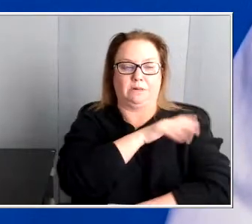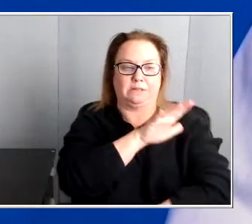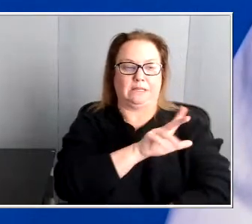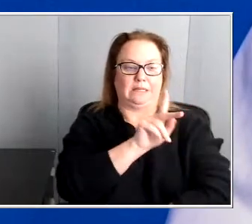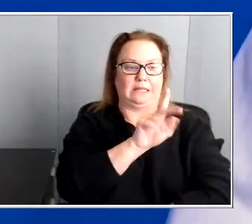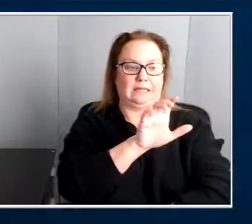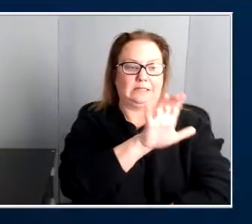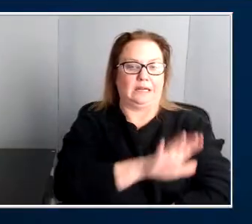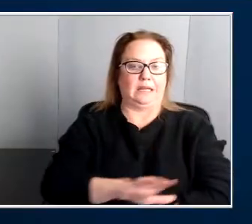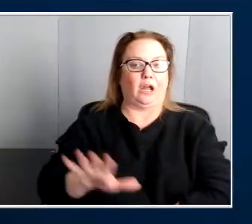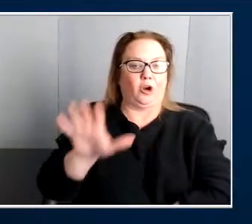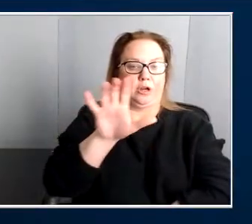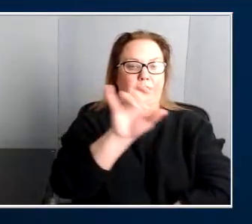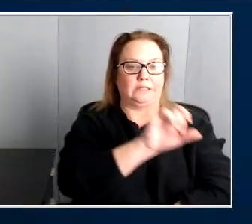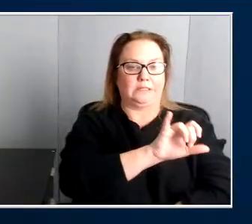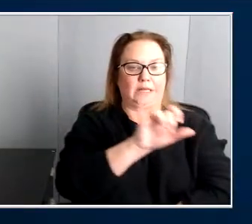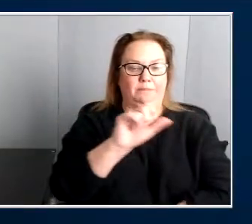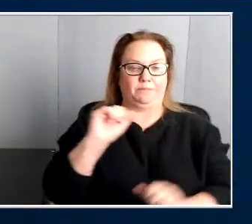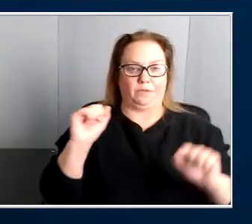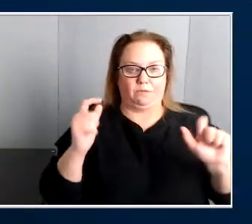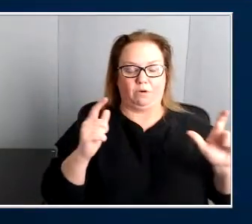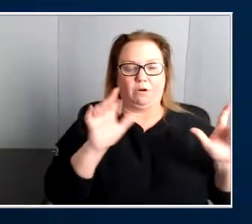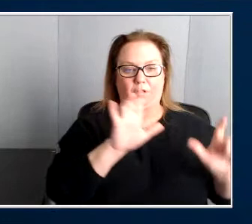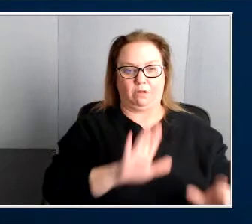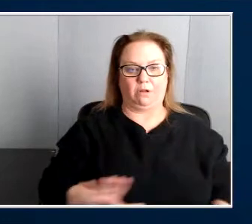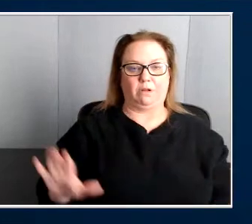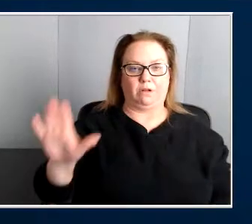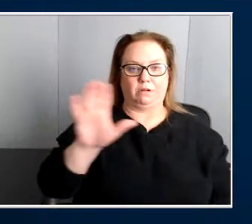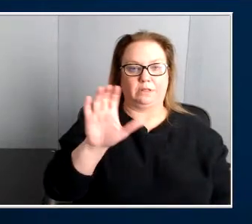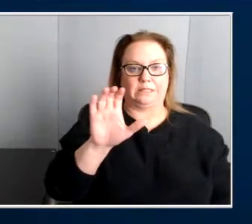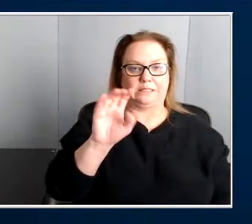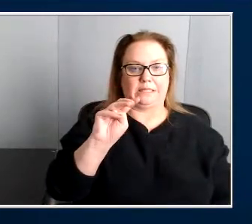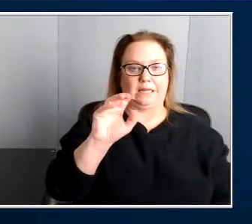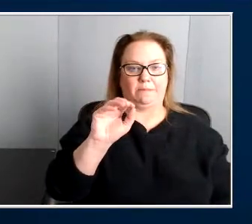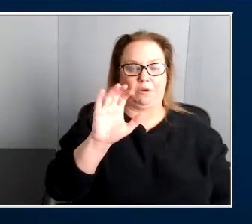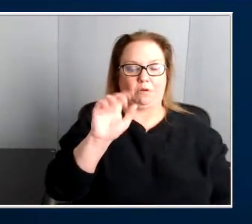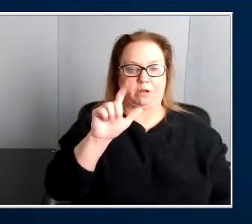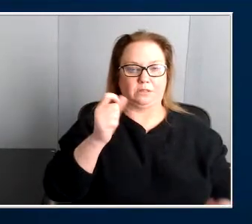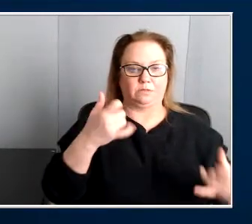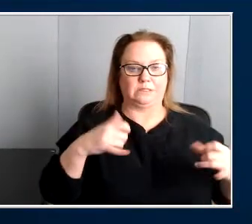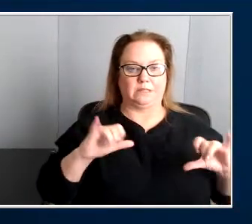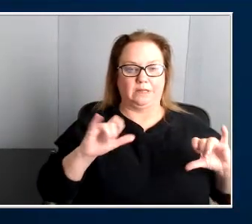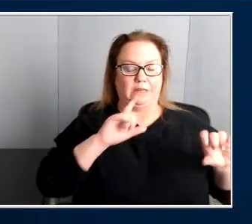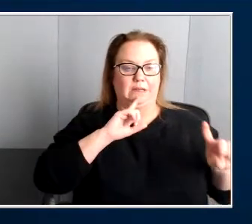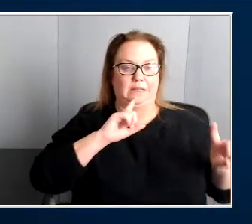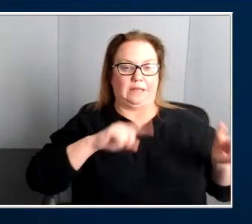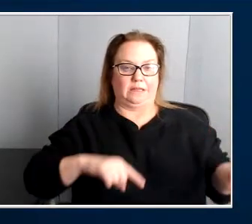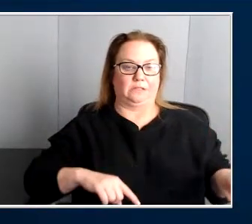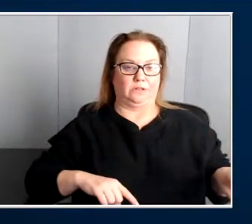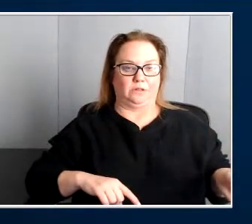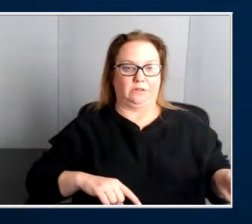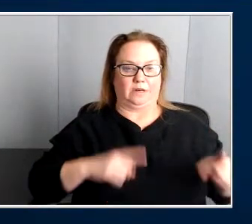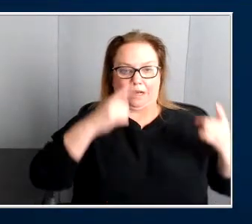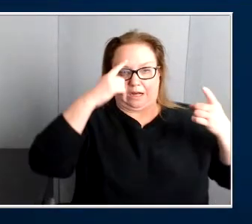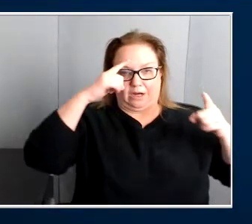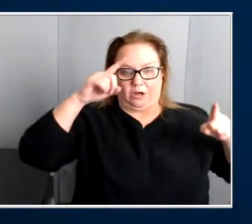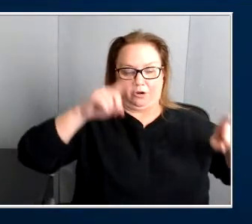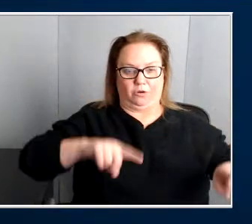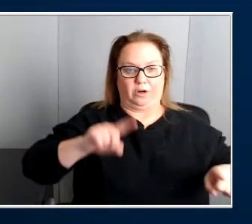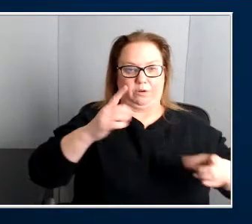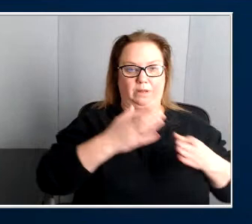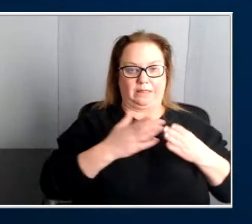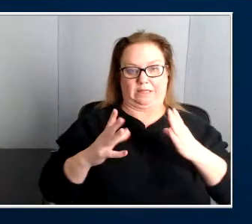same thing. Yeah, I think we're all doing it, right? We follow that with our CMO calls. But I think the answer, I totally agree. One of the things we've learned